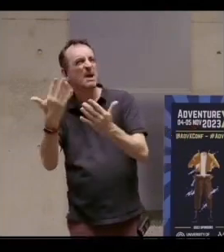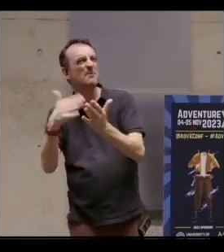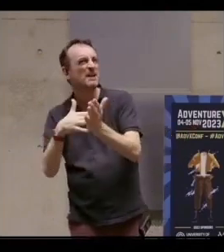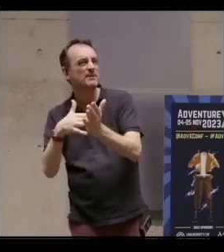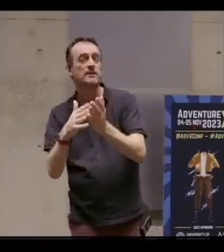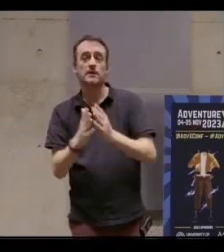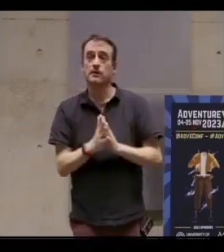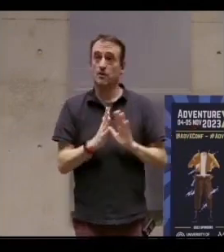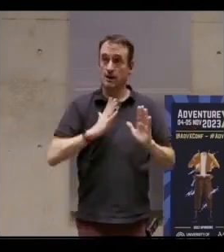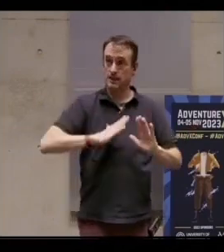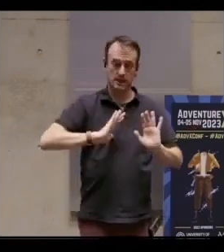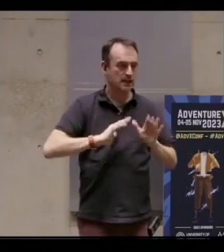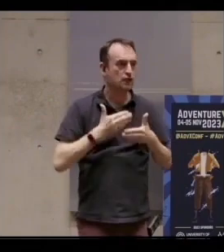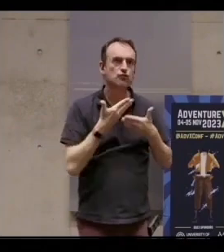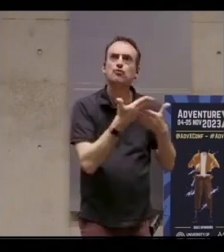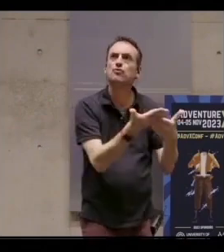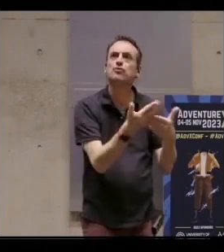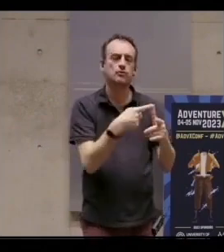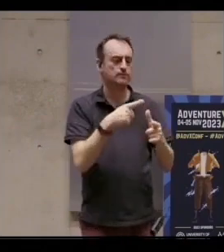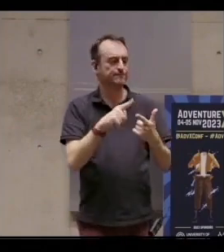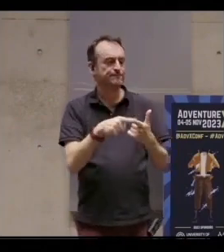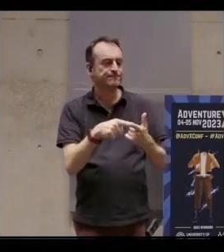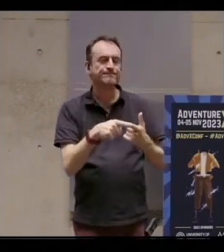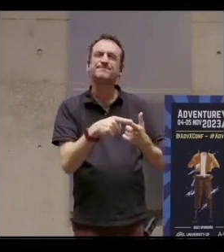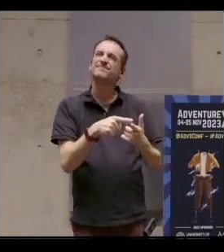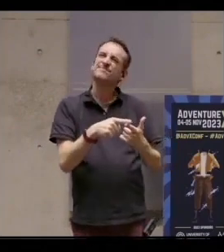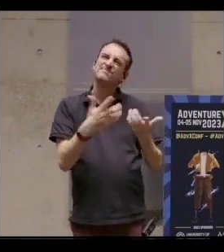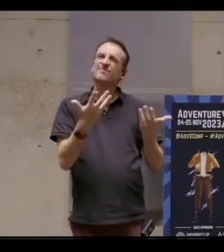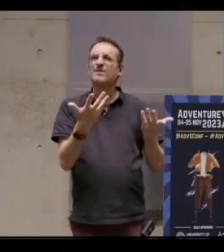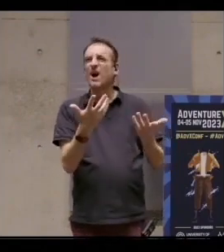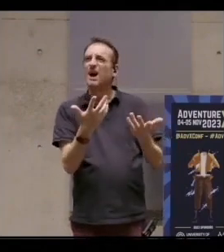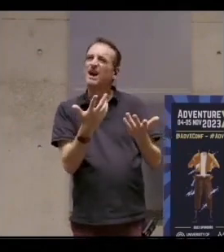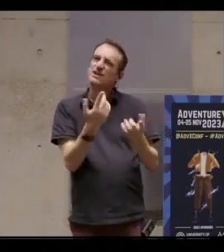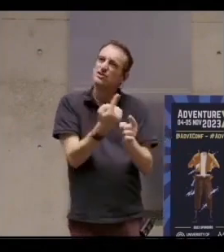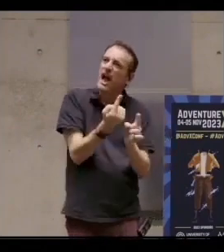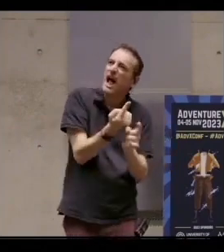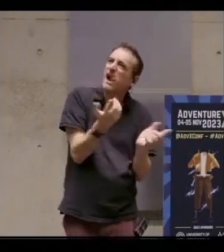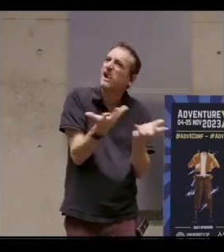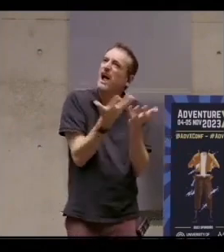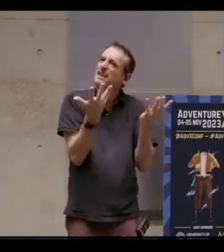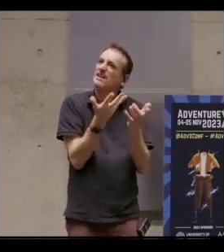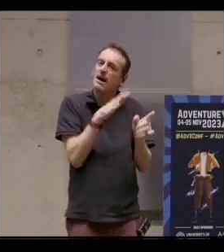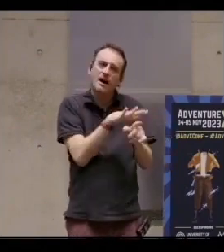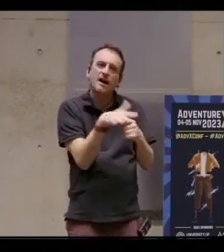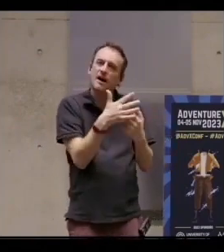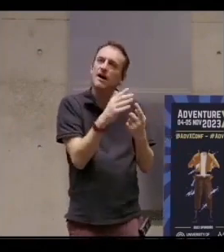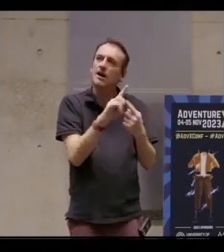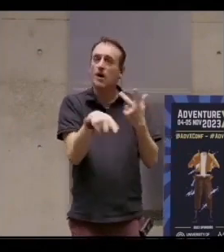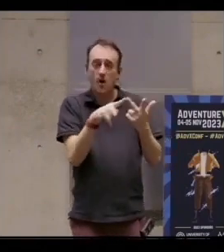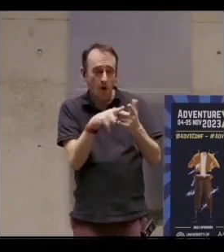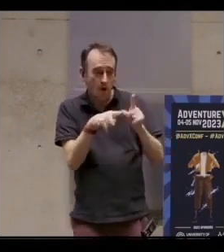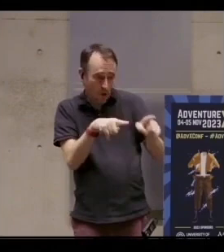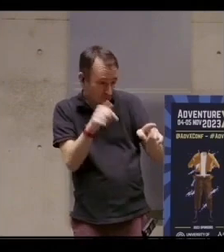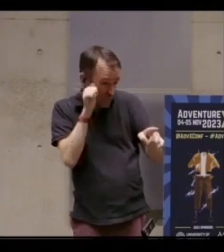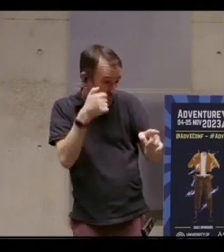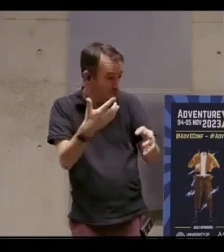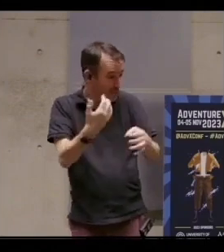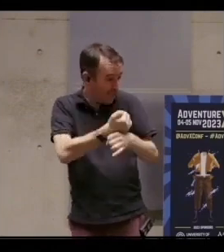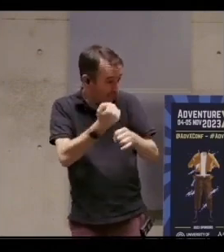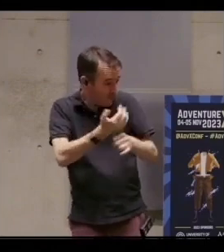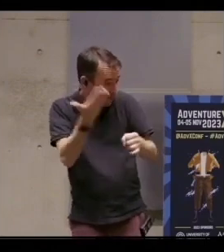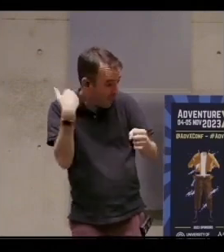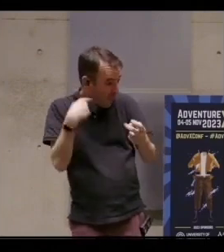need to make a bit of small talk, find out about them, including if they're a gamer, for example, or familiar with the kind of game that we're